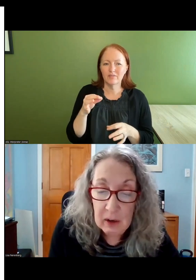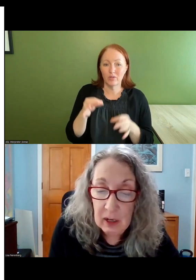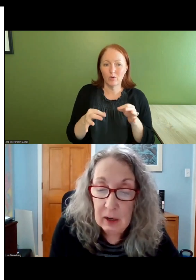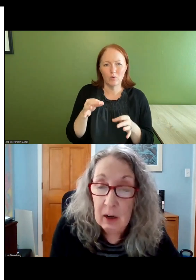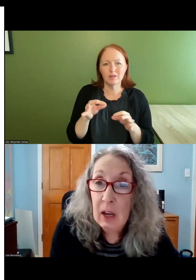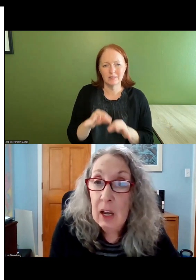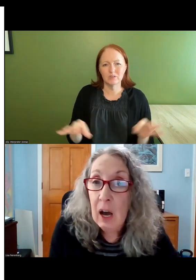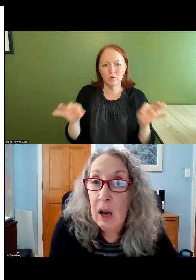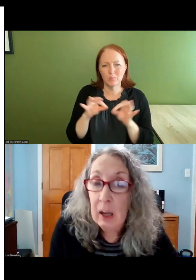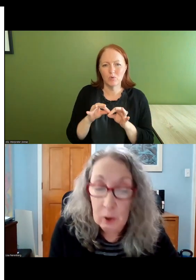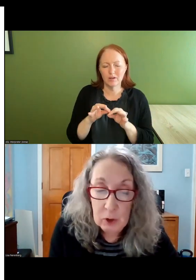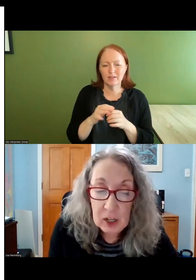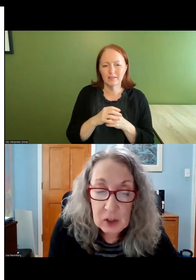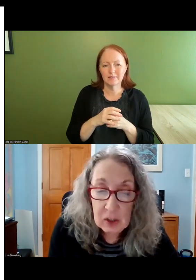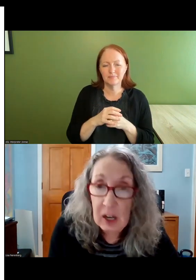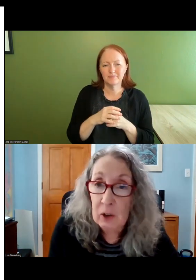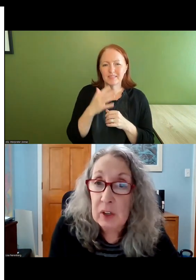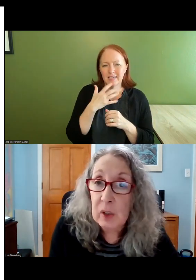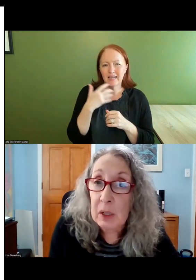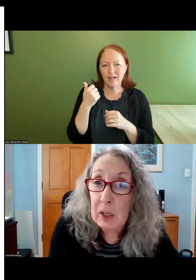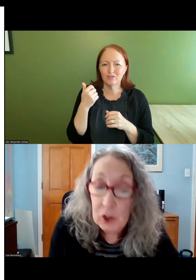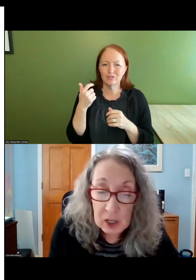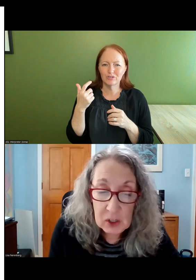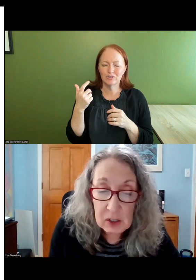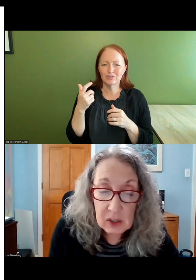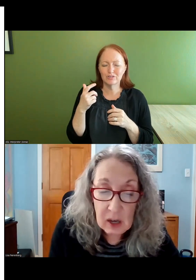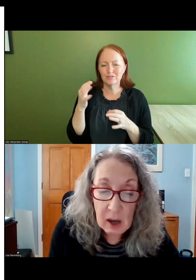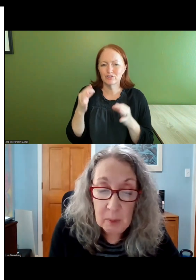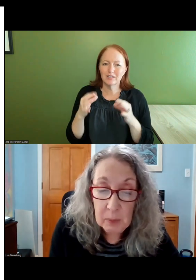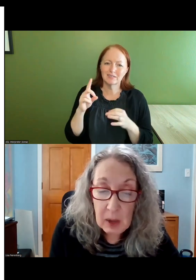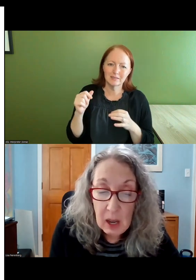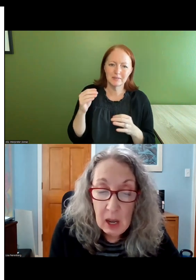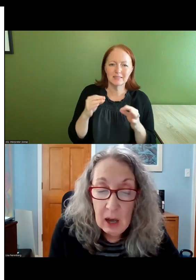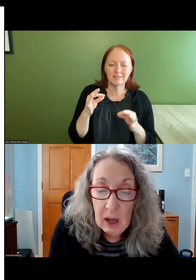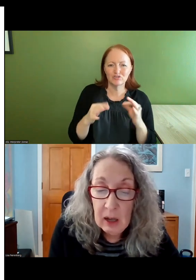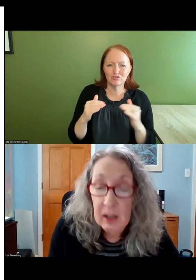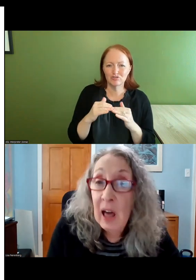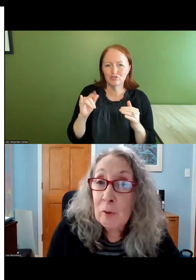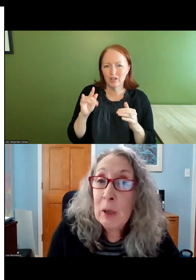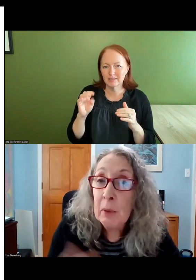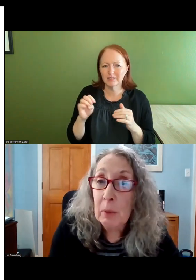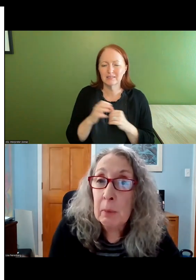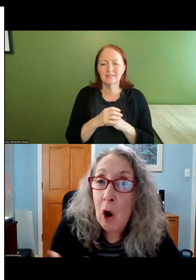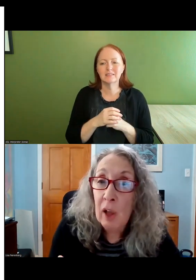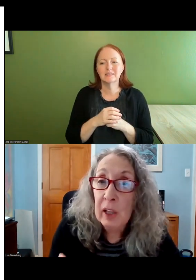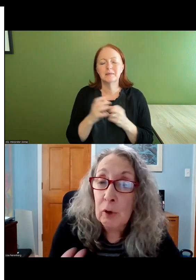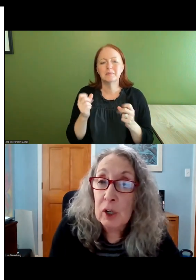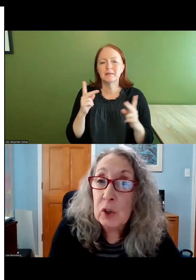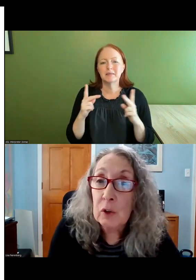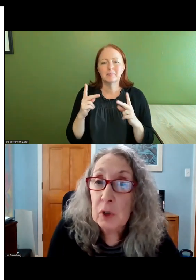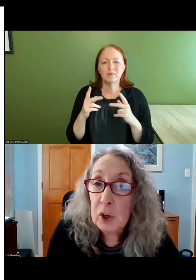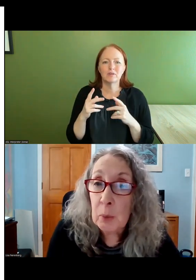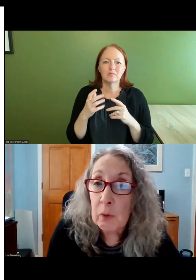important in elder justice, elder and disability justice. A lot of people have been calling